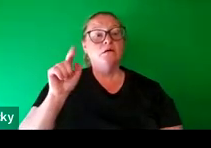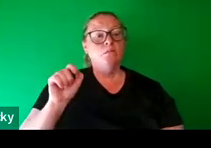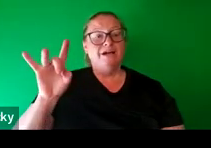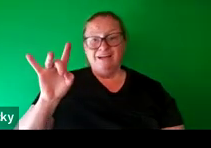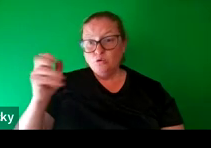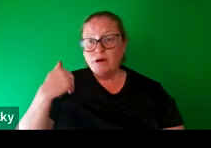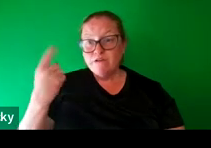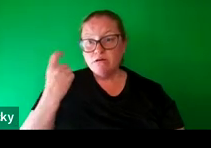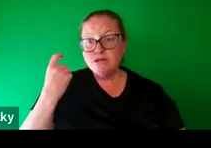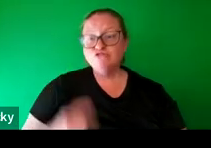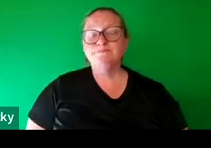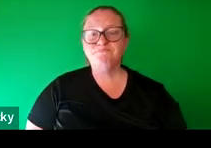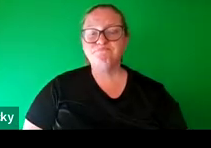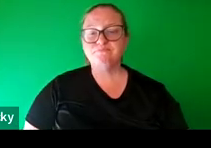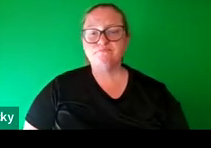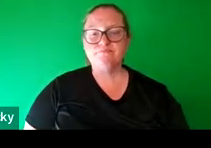on that.